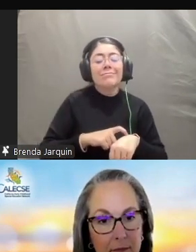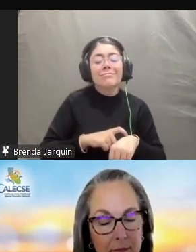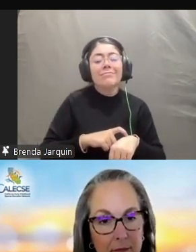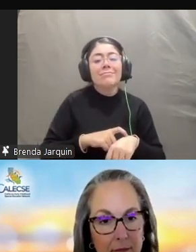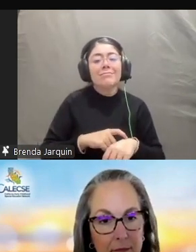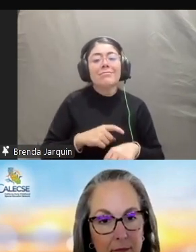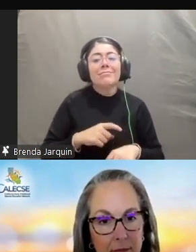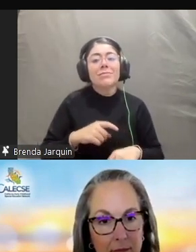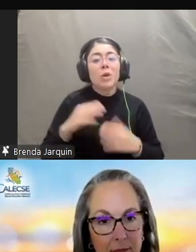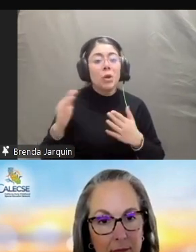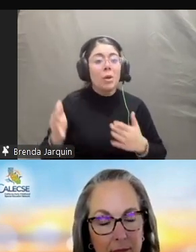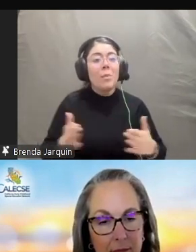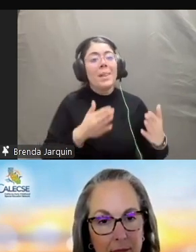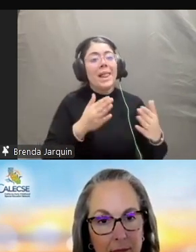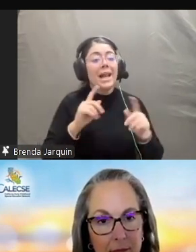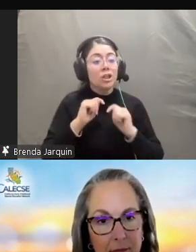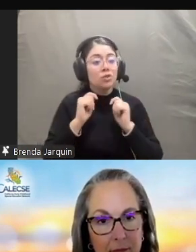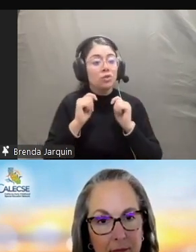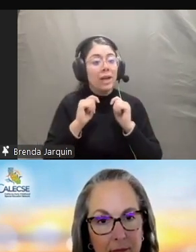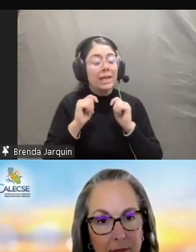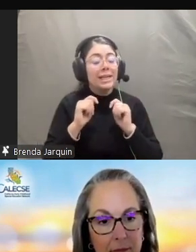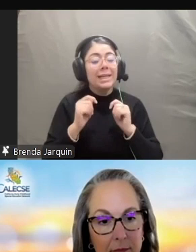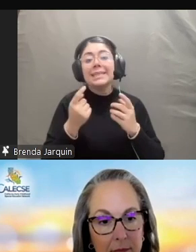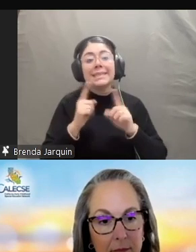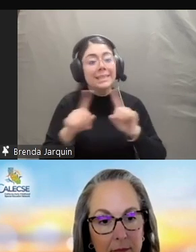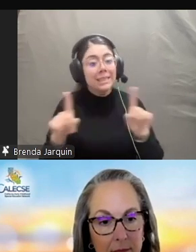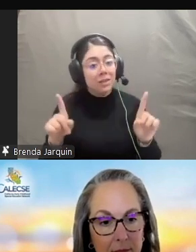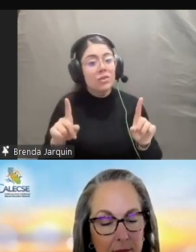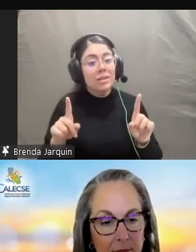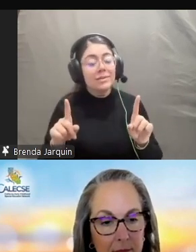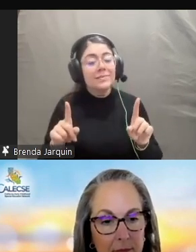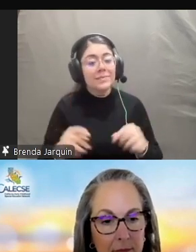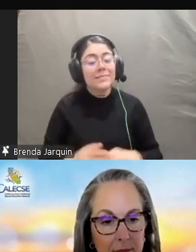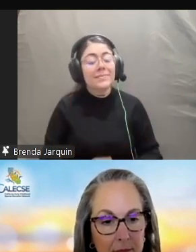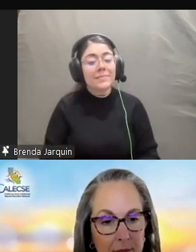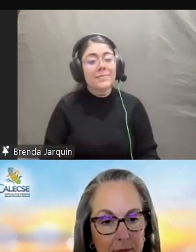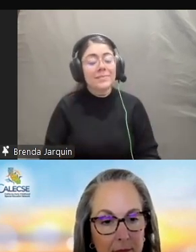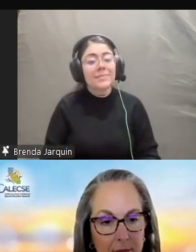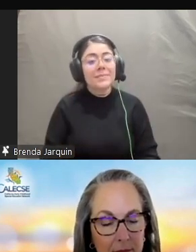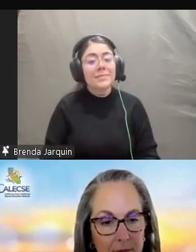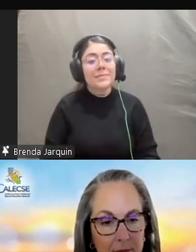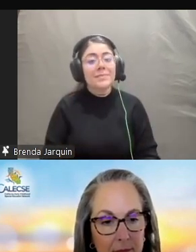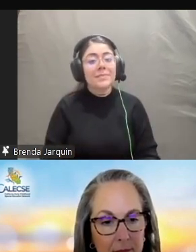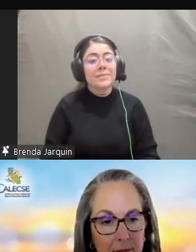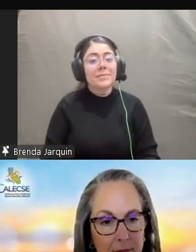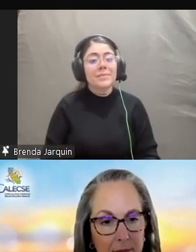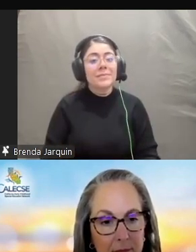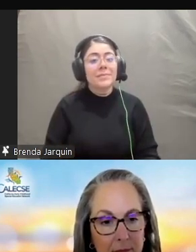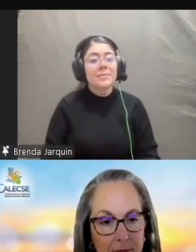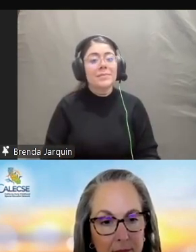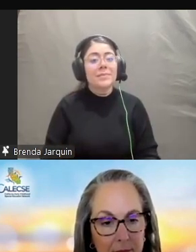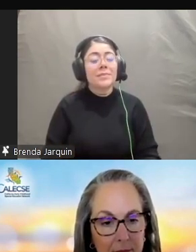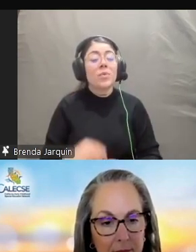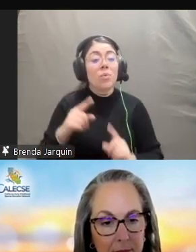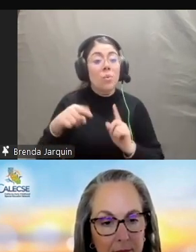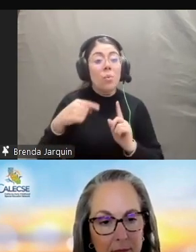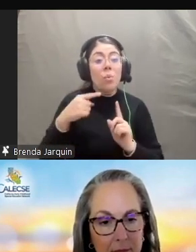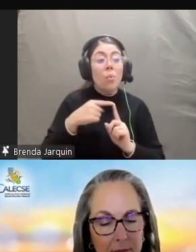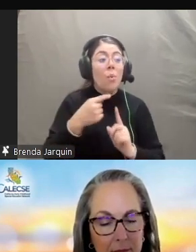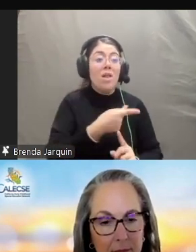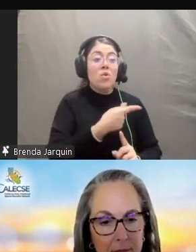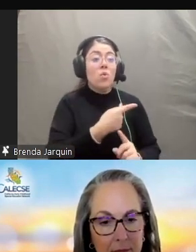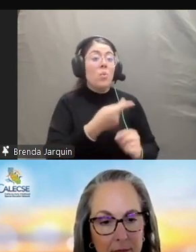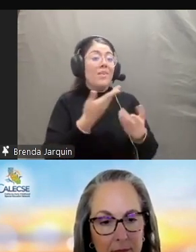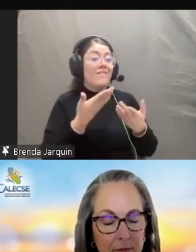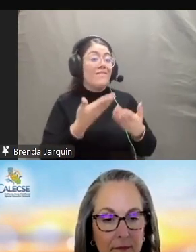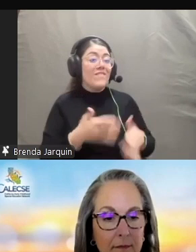county. And it was really important to us to have that. So after we all did the trainings, after every training, we met. Okay,